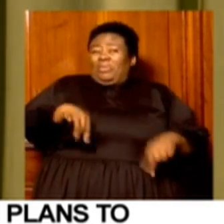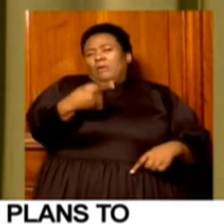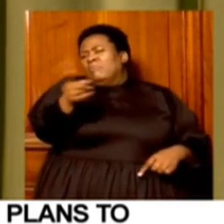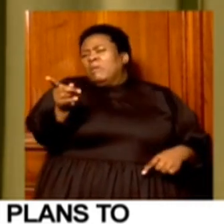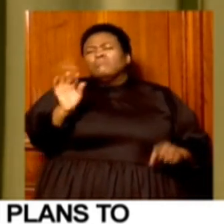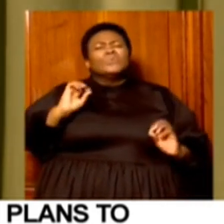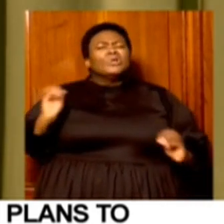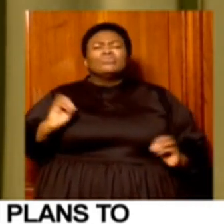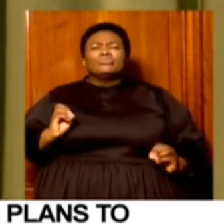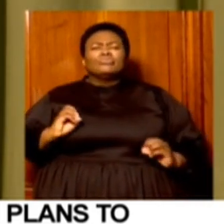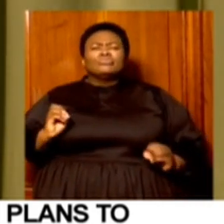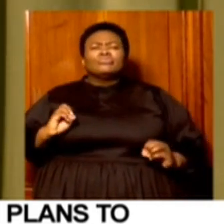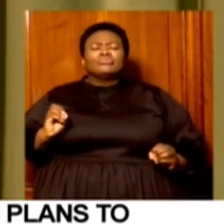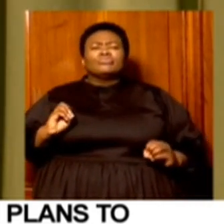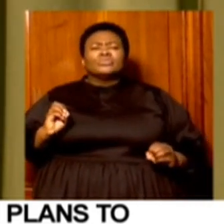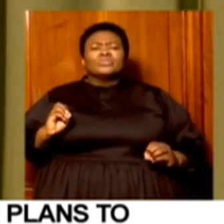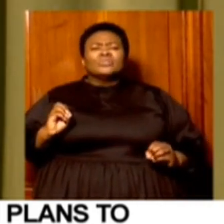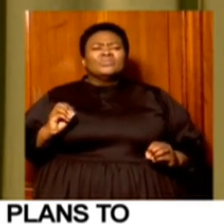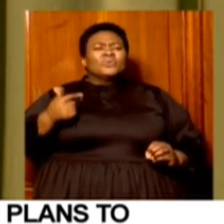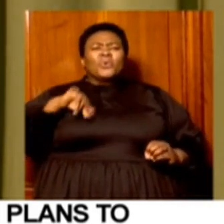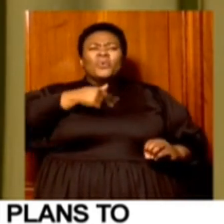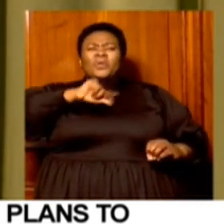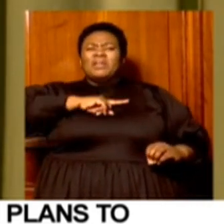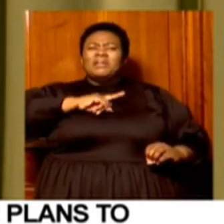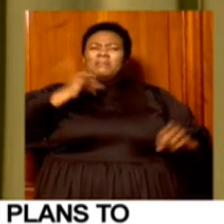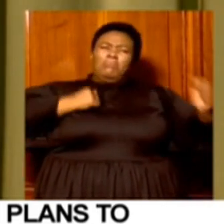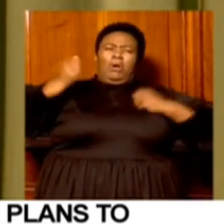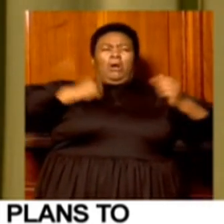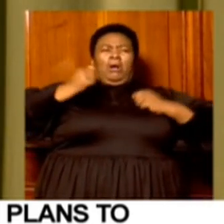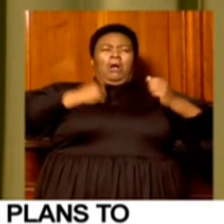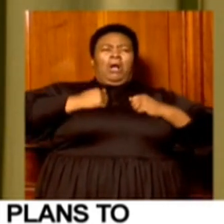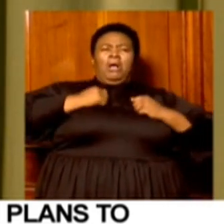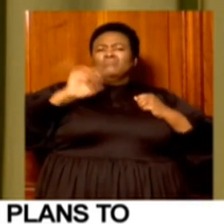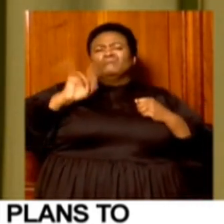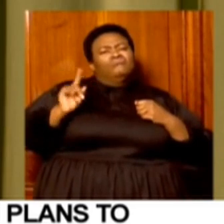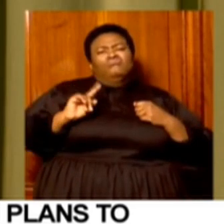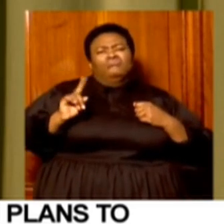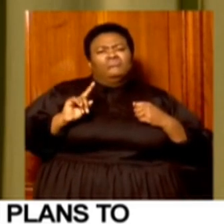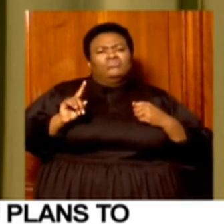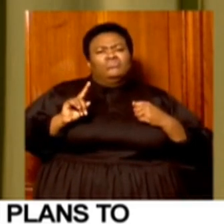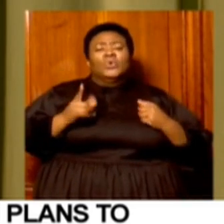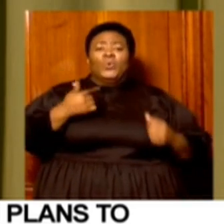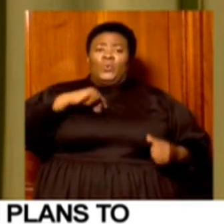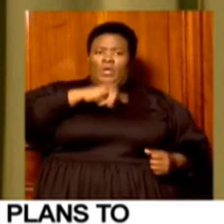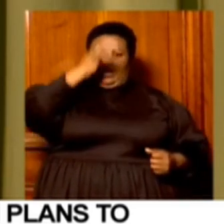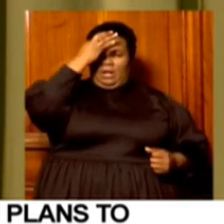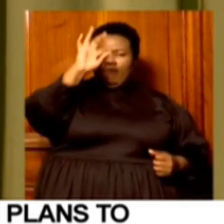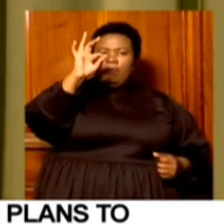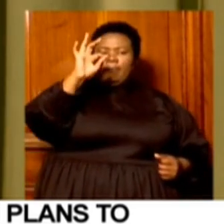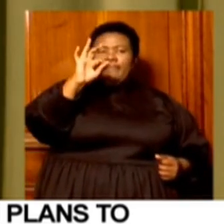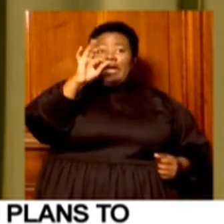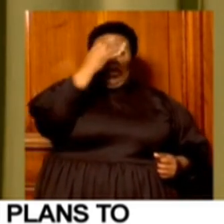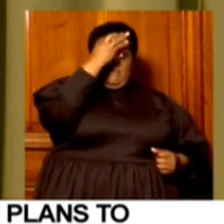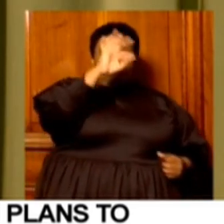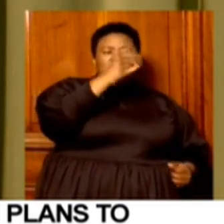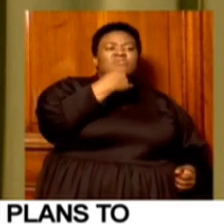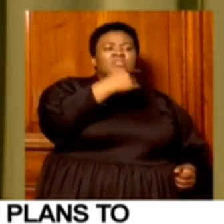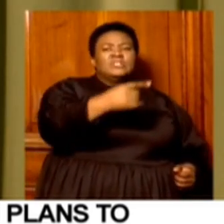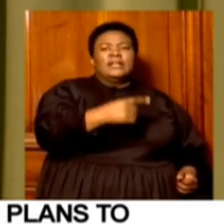industry. Asingothazen. An arrogant government is the one that says,